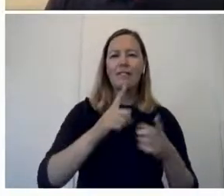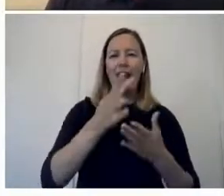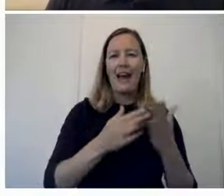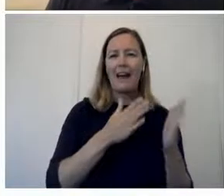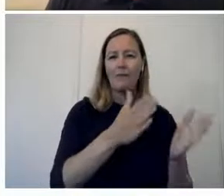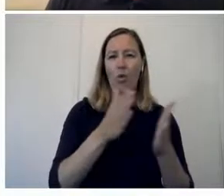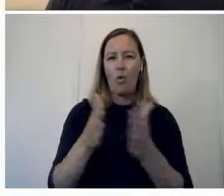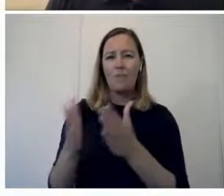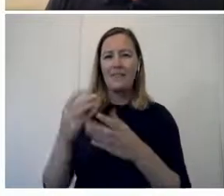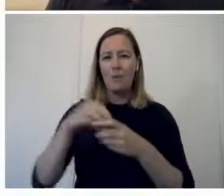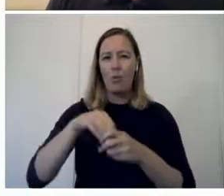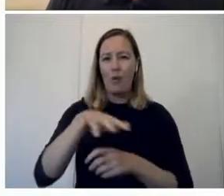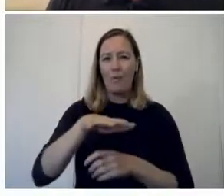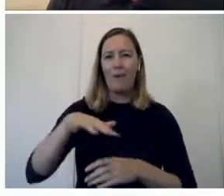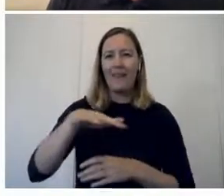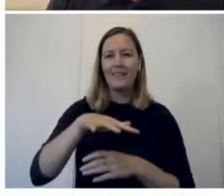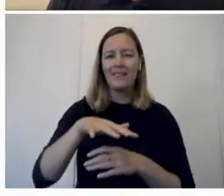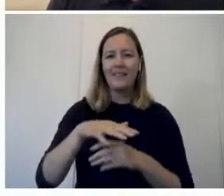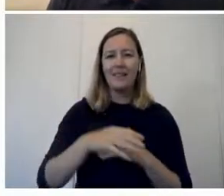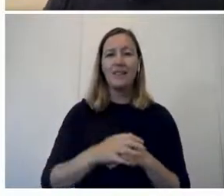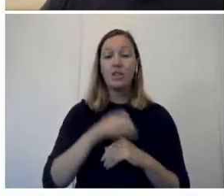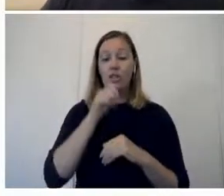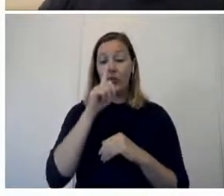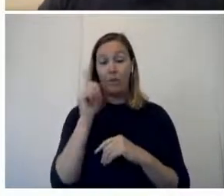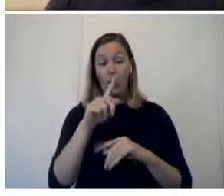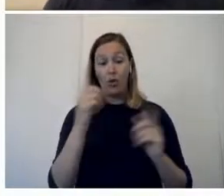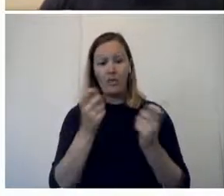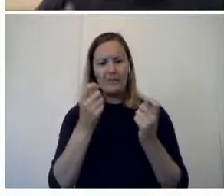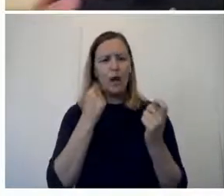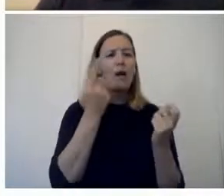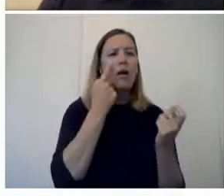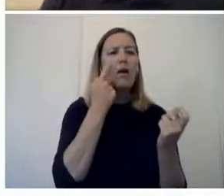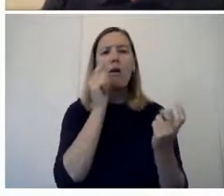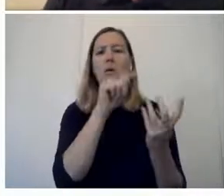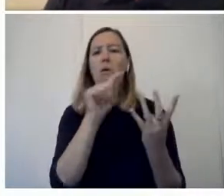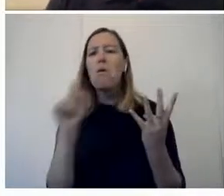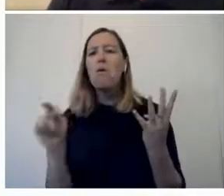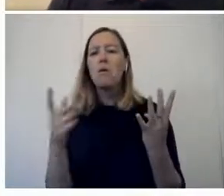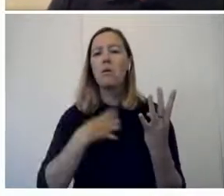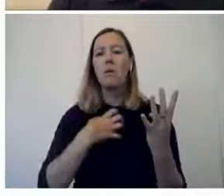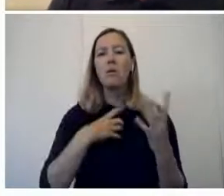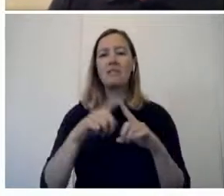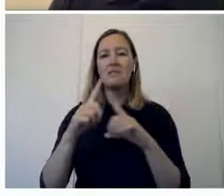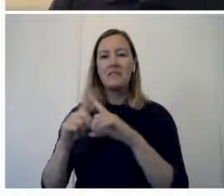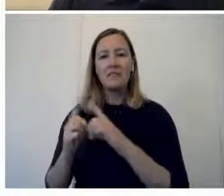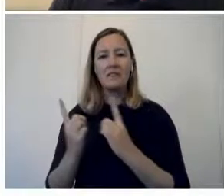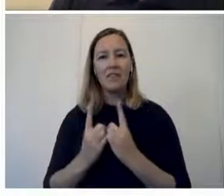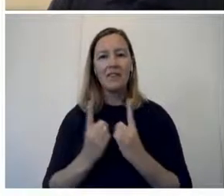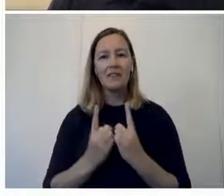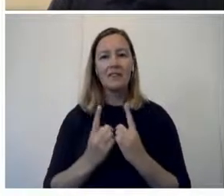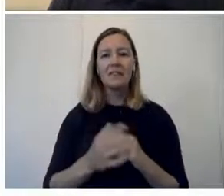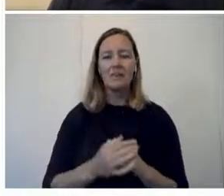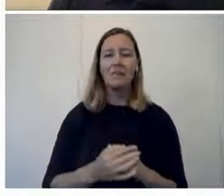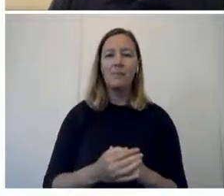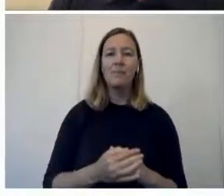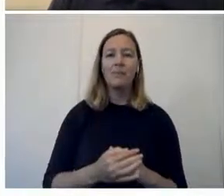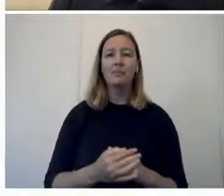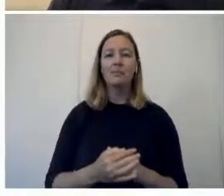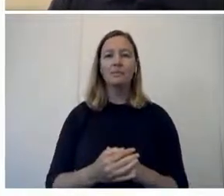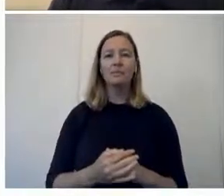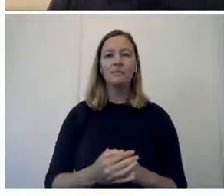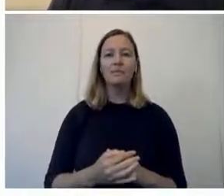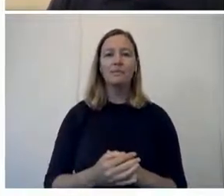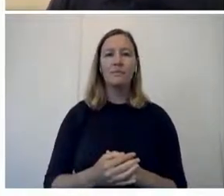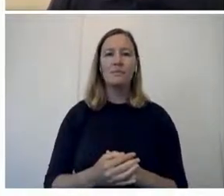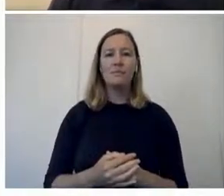encounter things that they haven't been to before, they can dabble in them, they can try them out. Things that you wouldn't necessarily deliberately